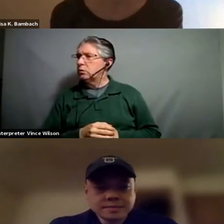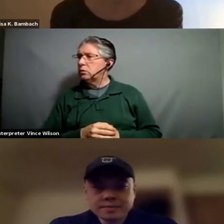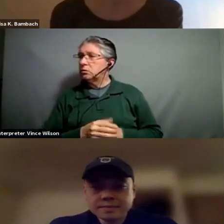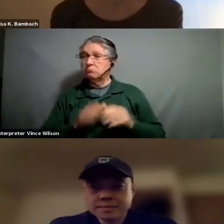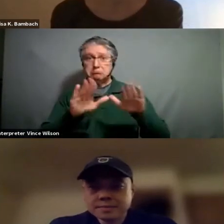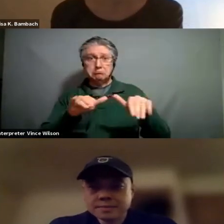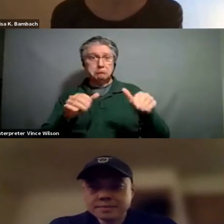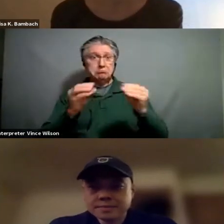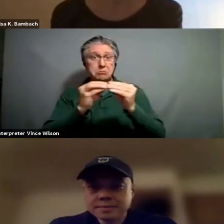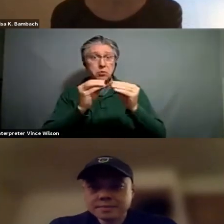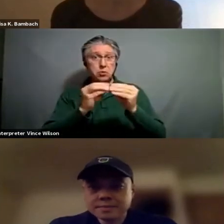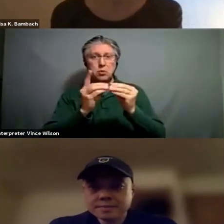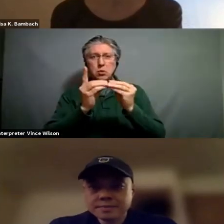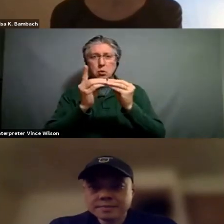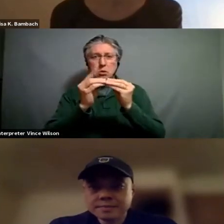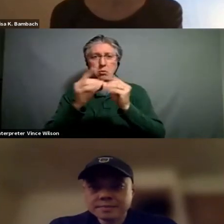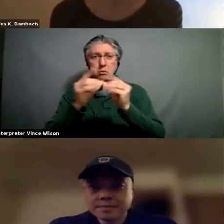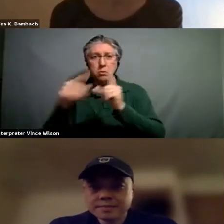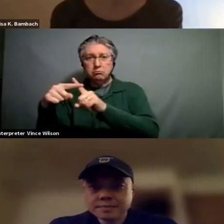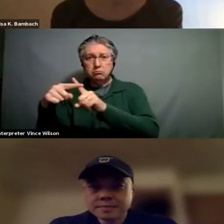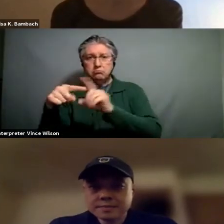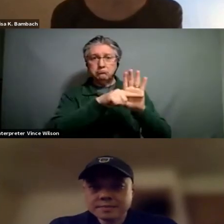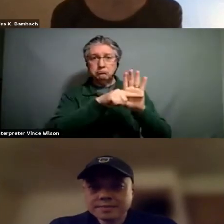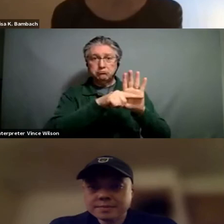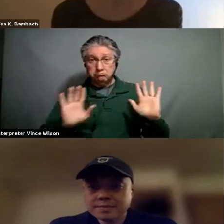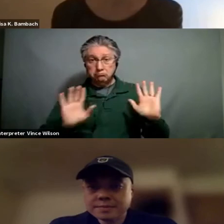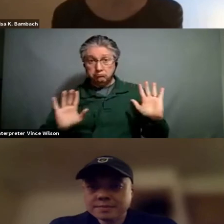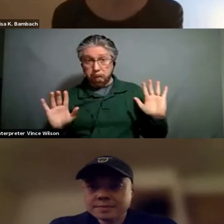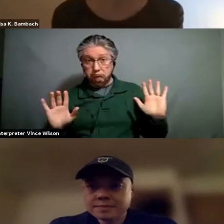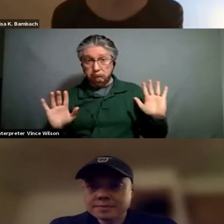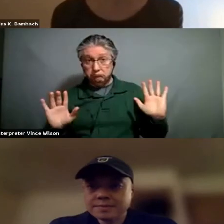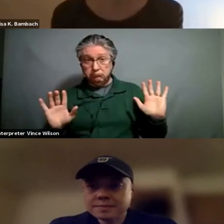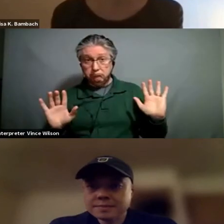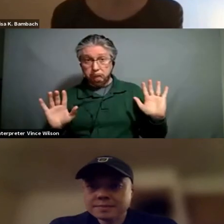All right. Does anyone else want to share one more pro and one more con?